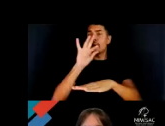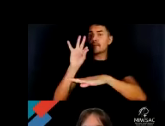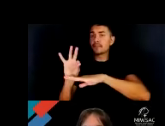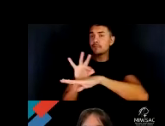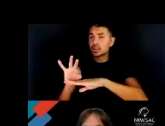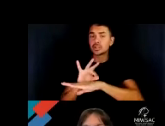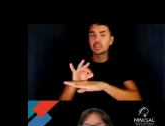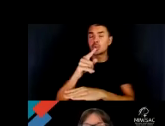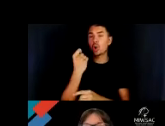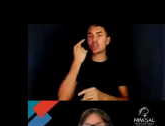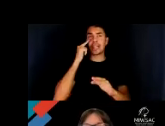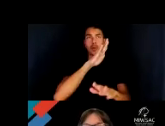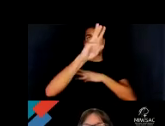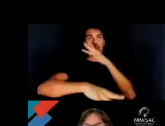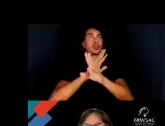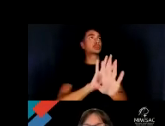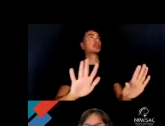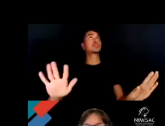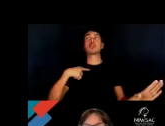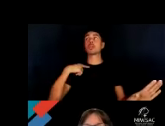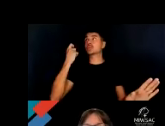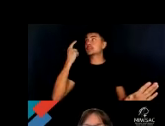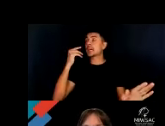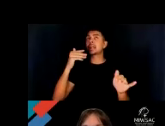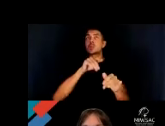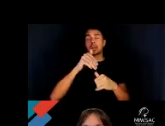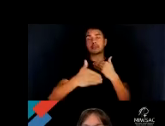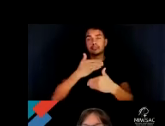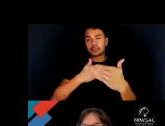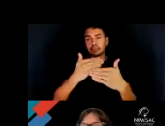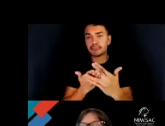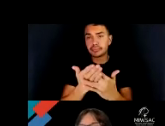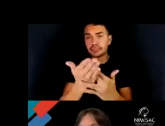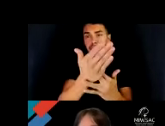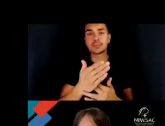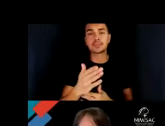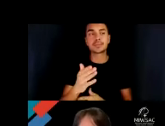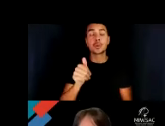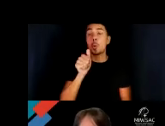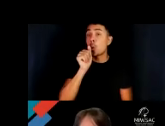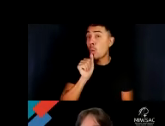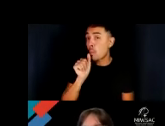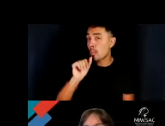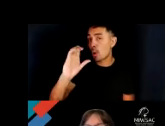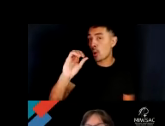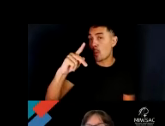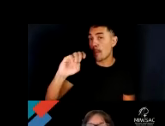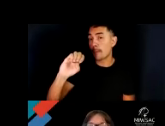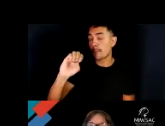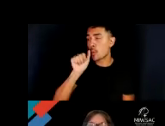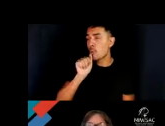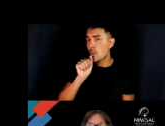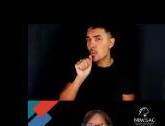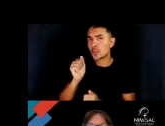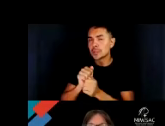you're living in the world, and that you can, kind of like it says here, cope with the normal stresses of life. It's when we start to